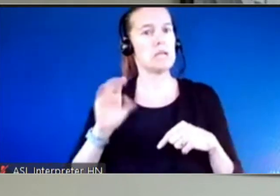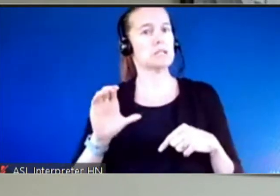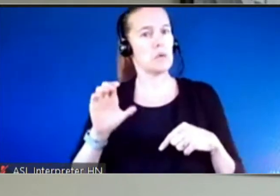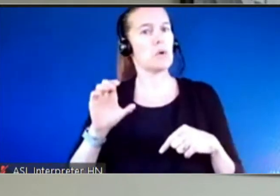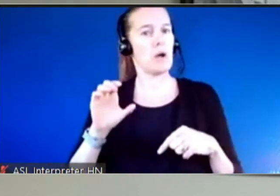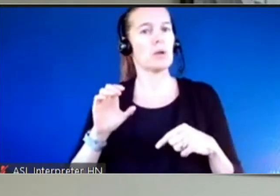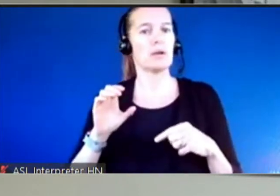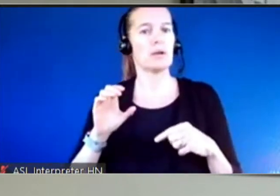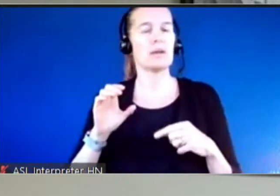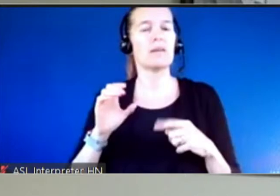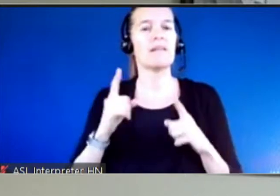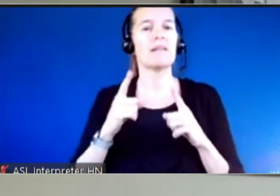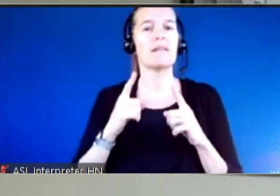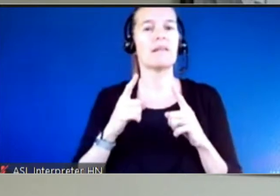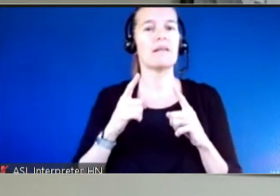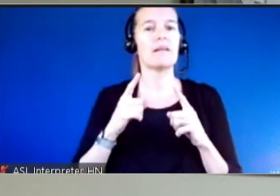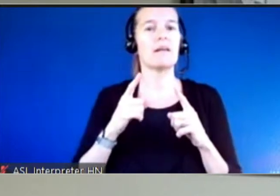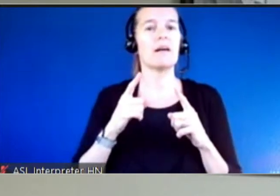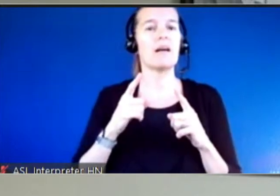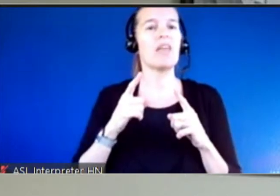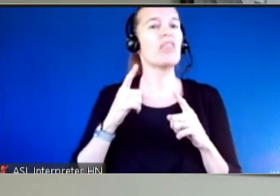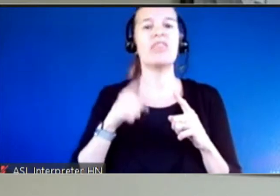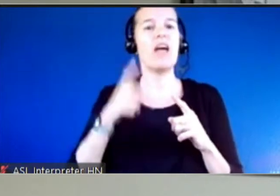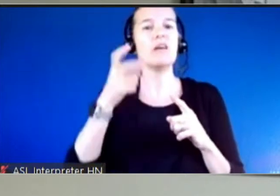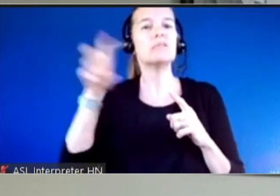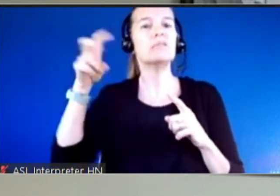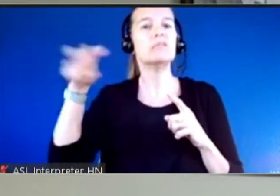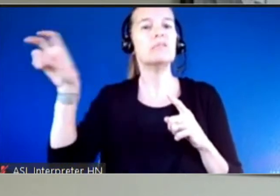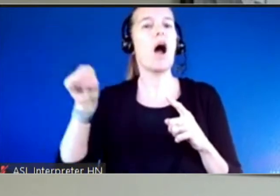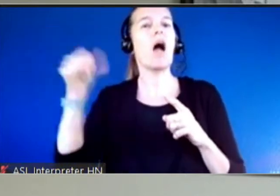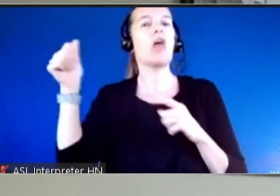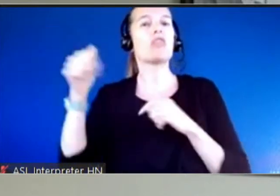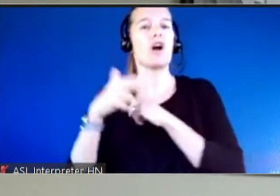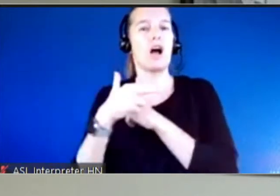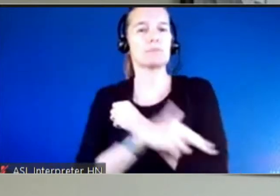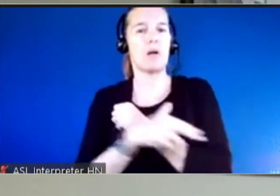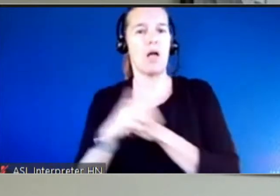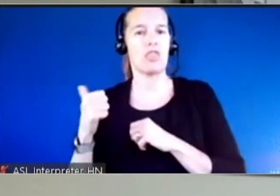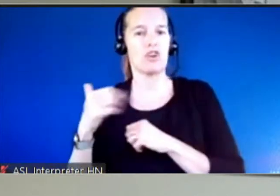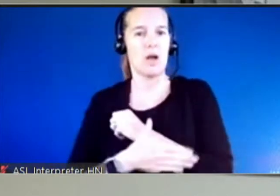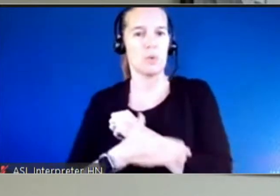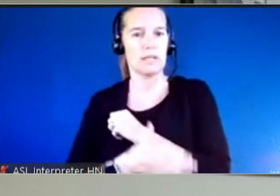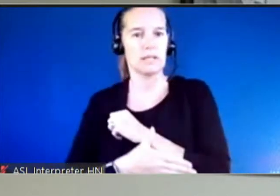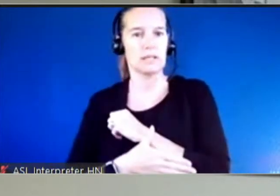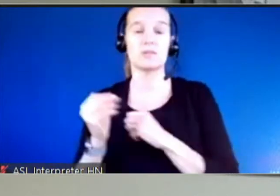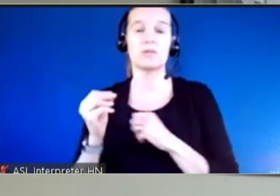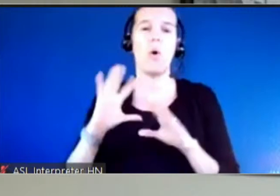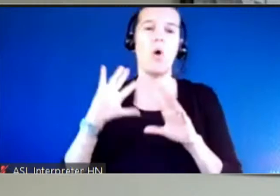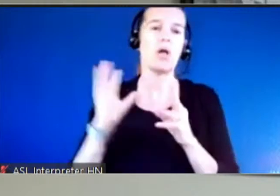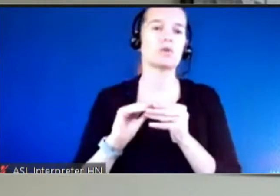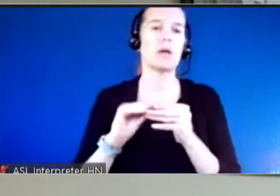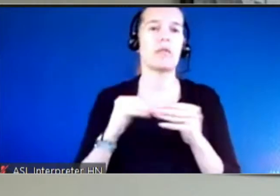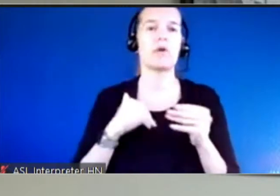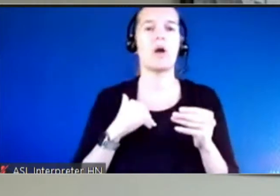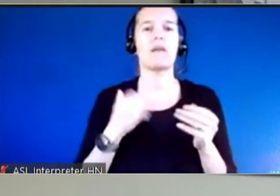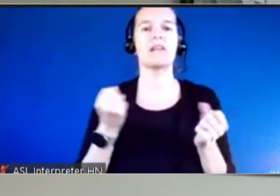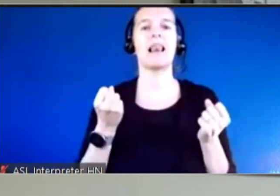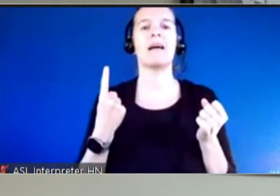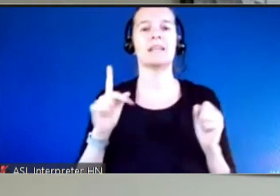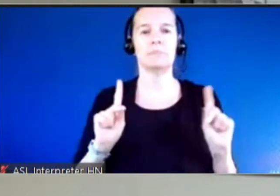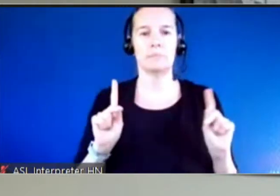are hospitalized out of county. So altogether, we have 11 in the hospital from our county at this